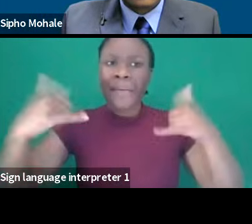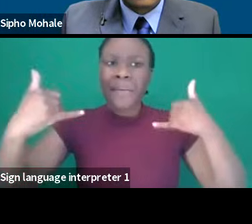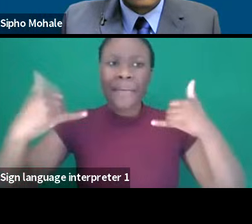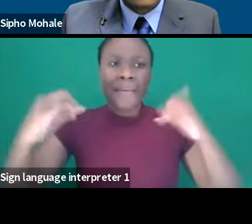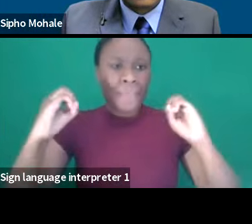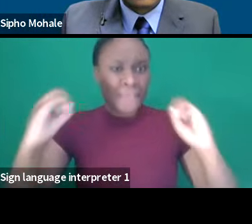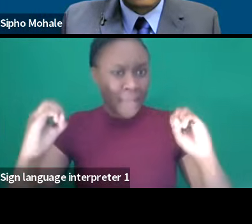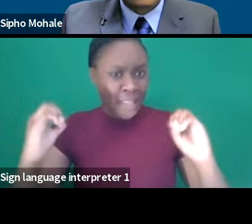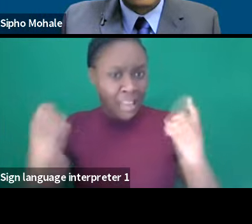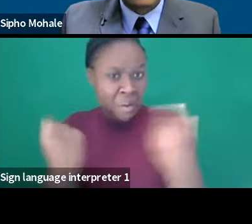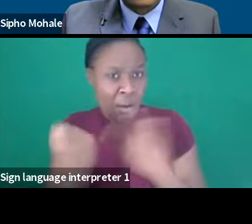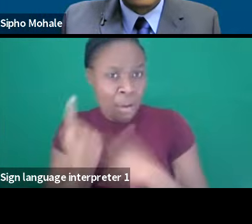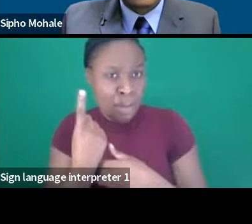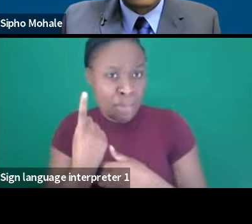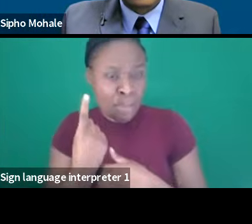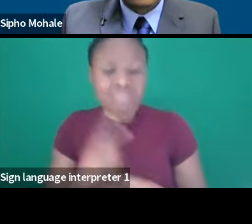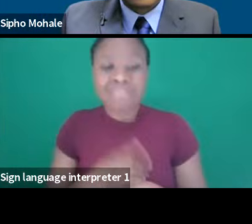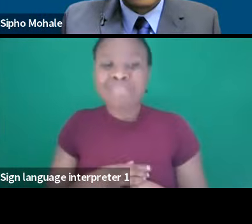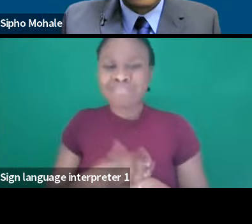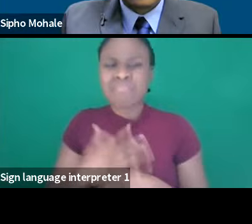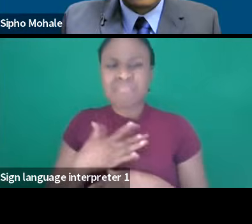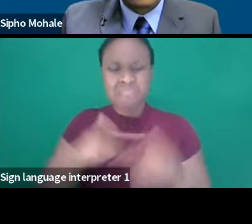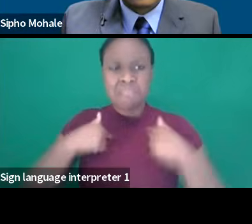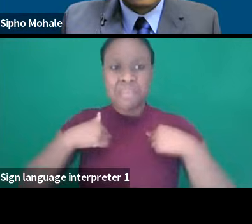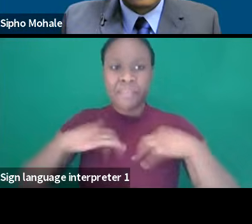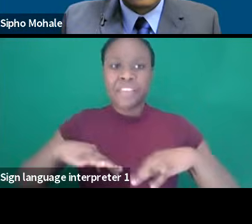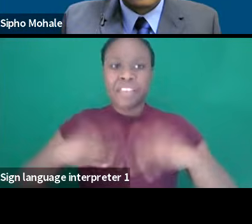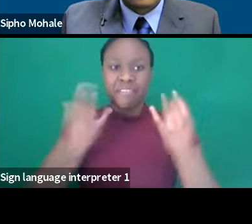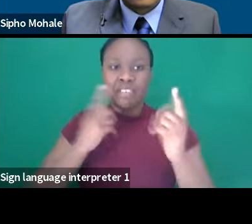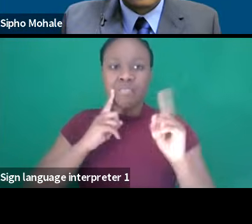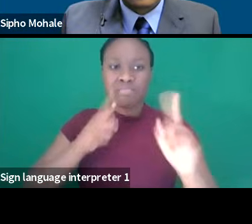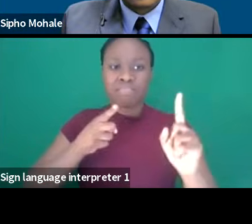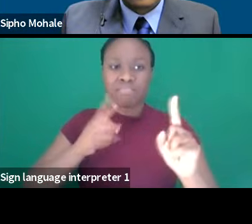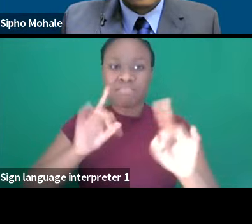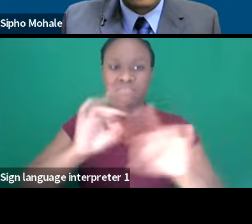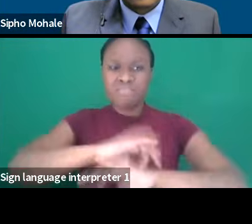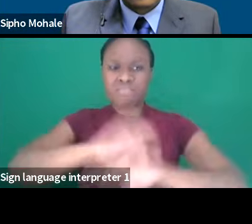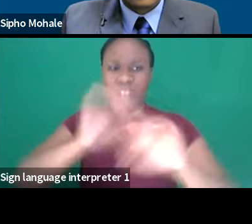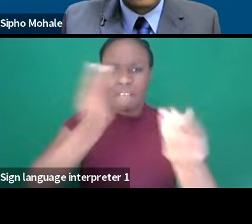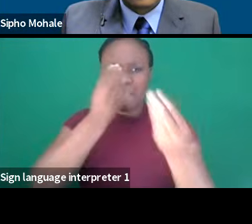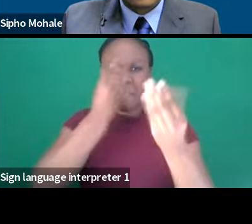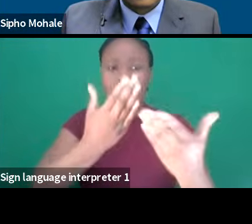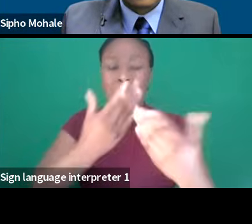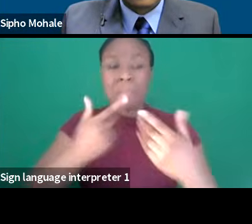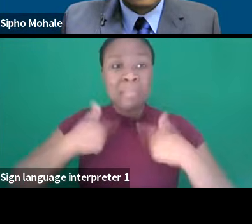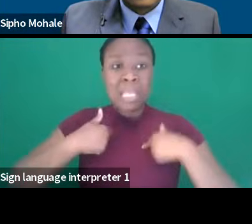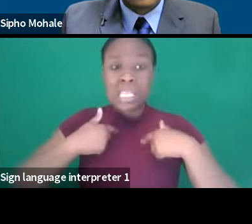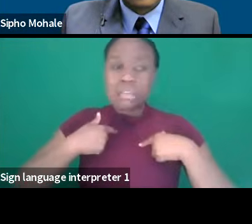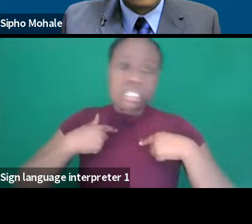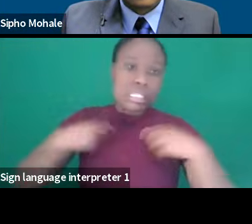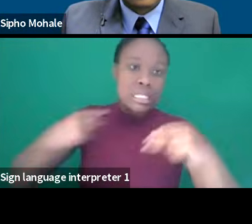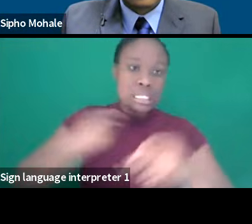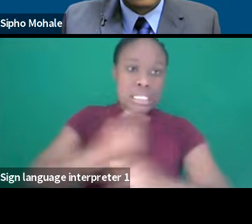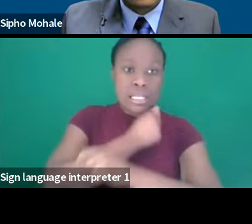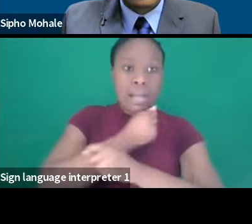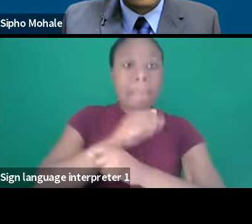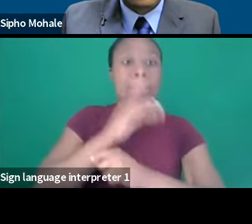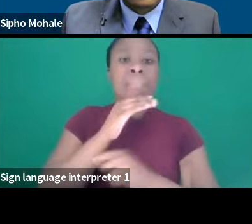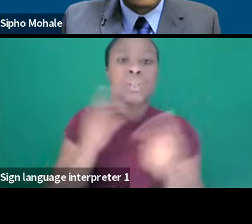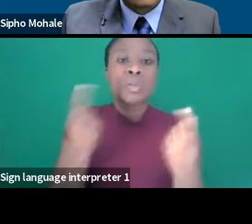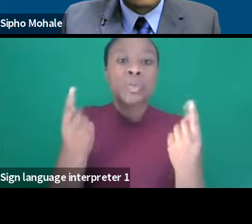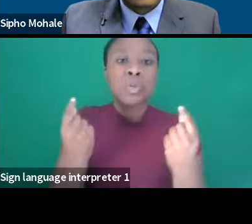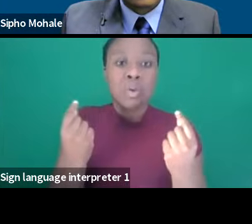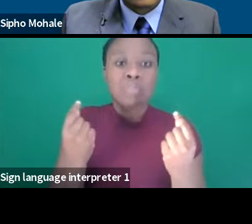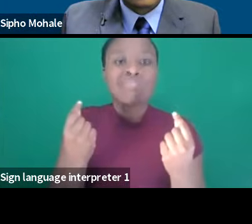way. Dear taxpayer, if we have not honored what we have committed to, we have our escalation